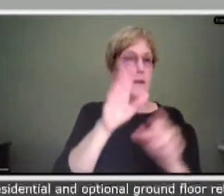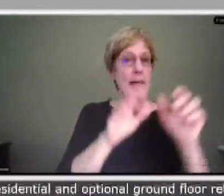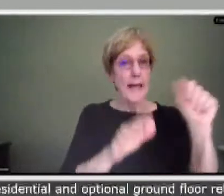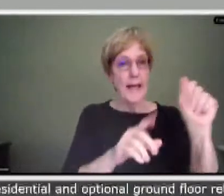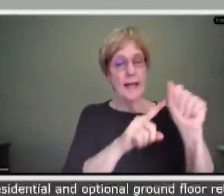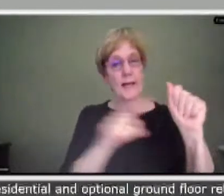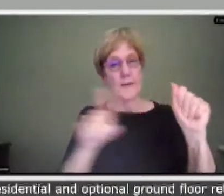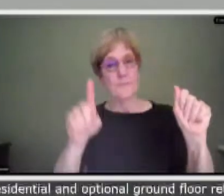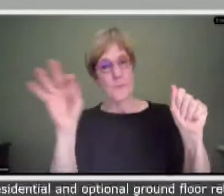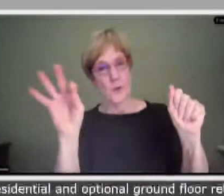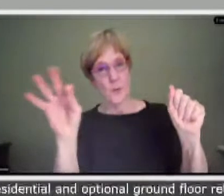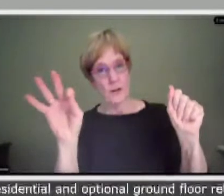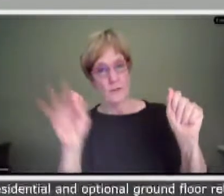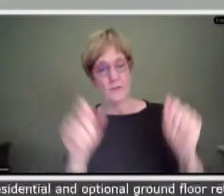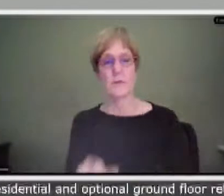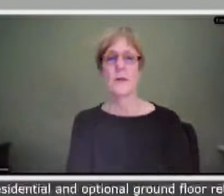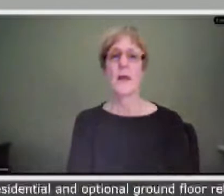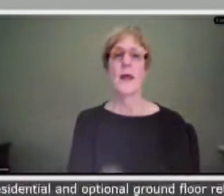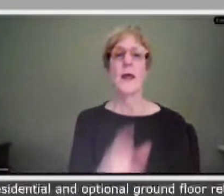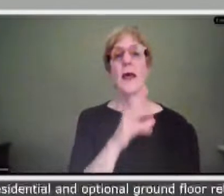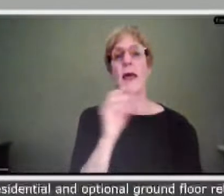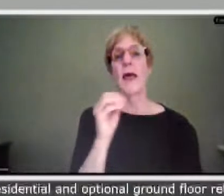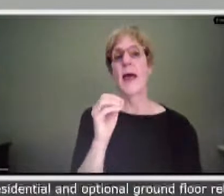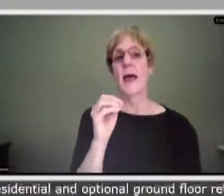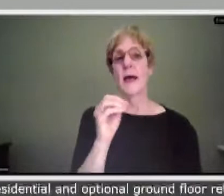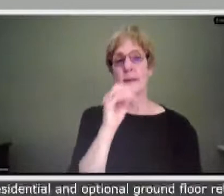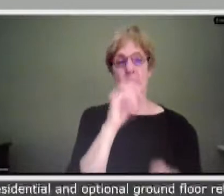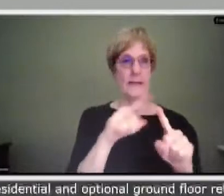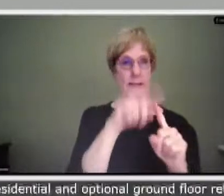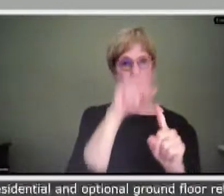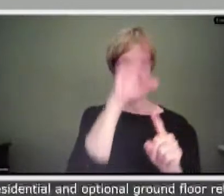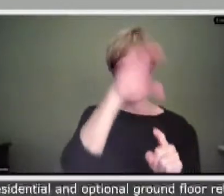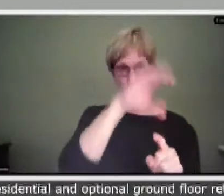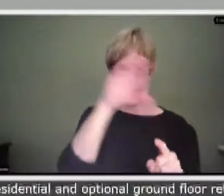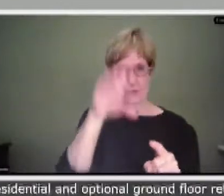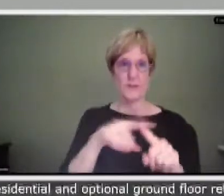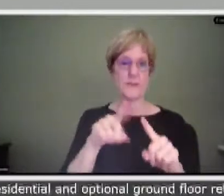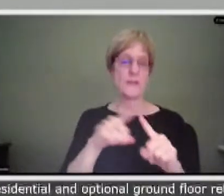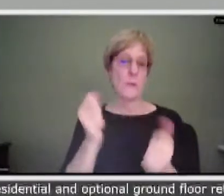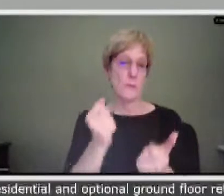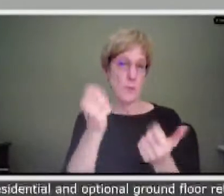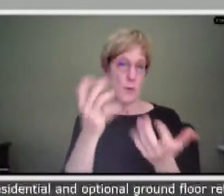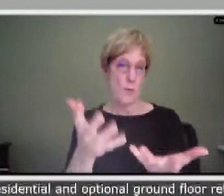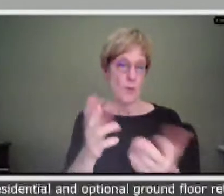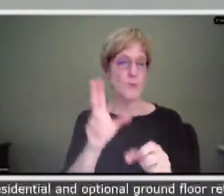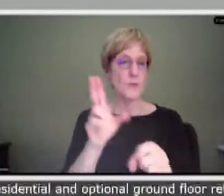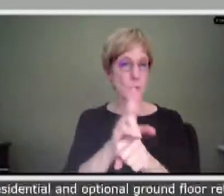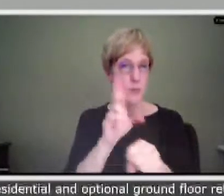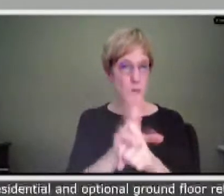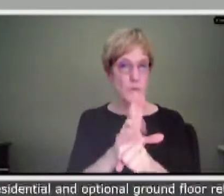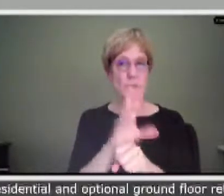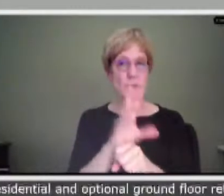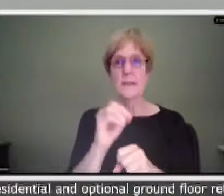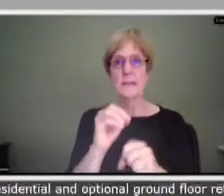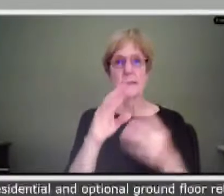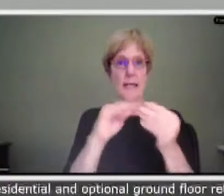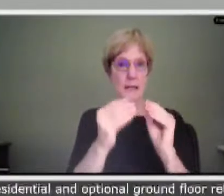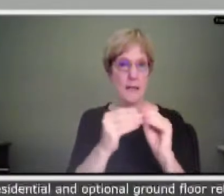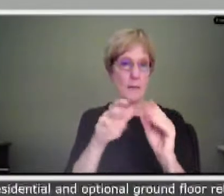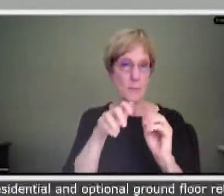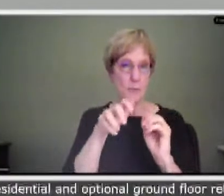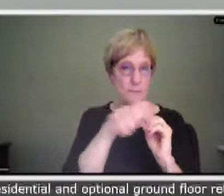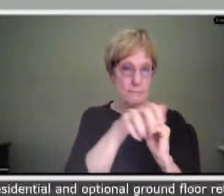F. And in those different areas, there are different proposed uses and intensities. So development area